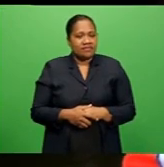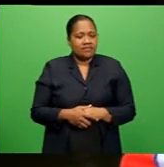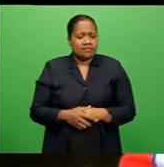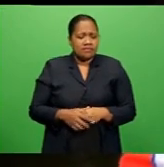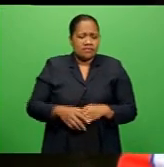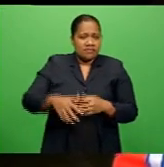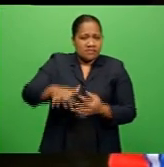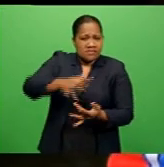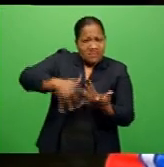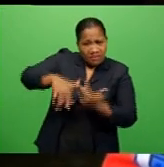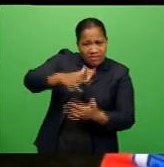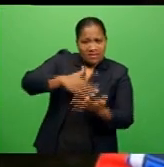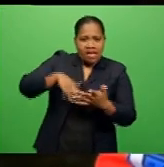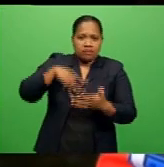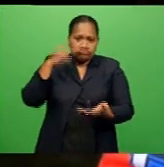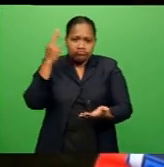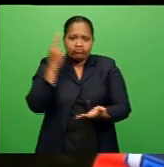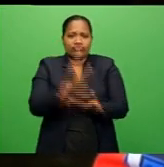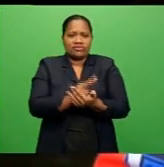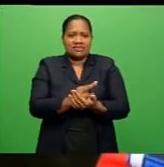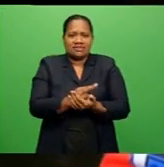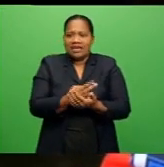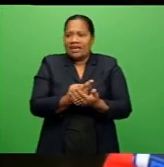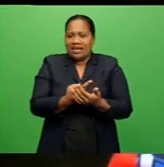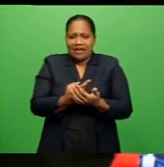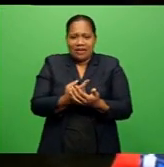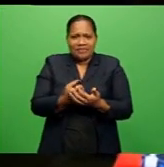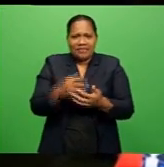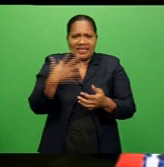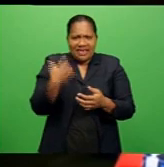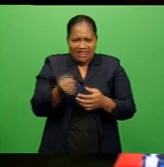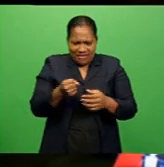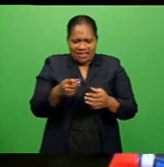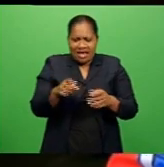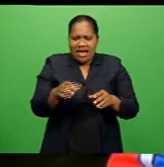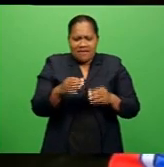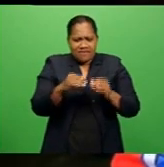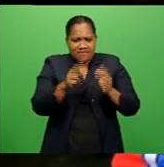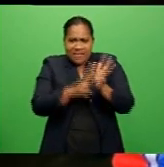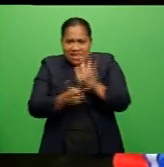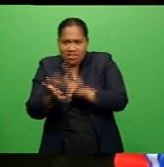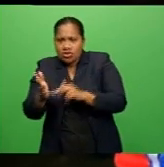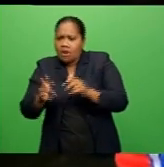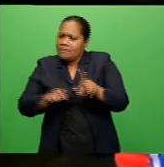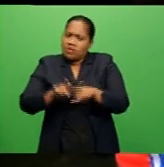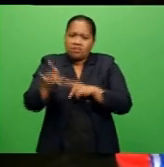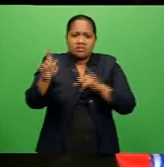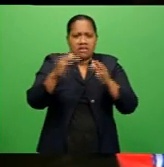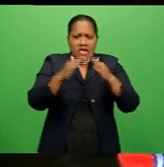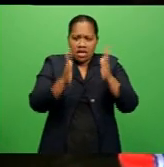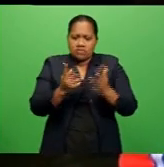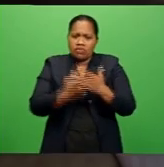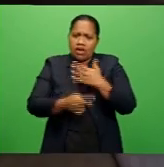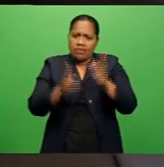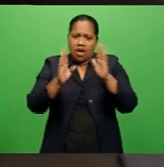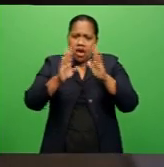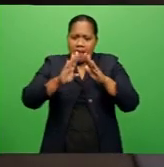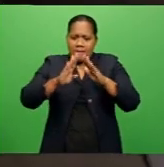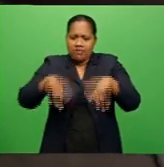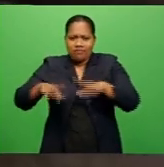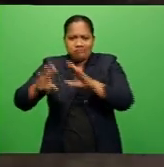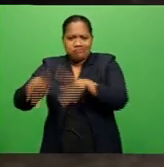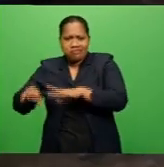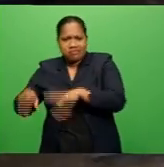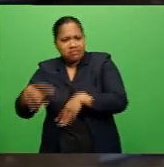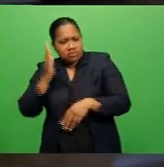cyclone really made an impact on our village. Most houses are down, including schools. On the week of the cyclone, we kept